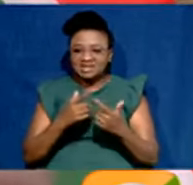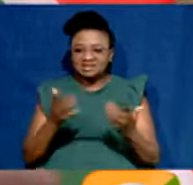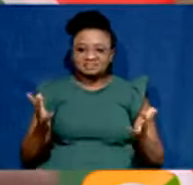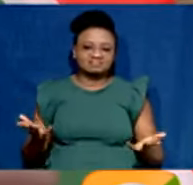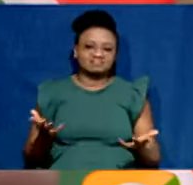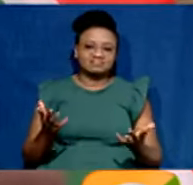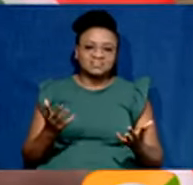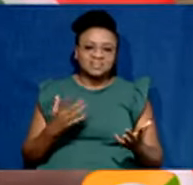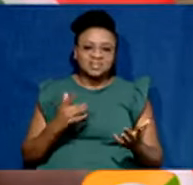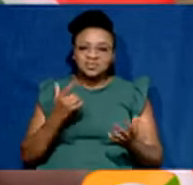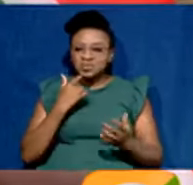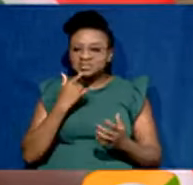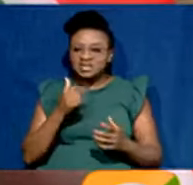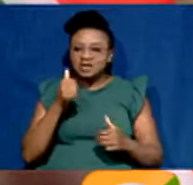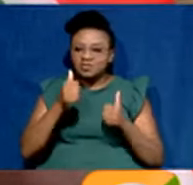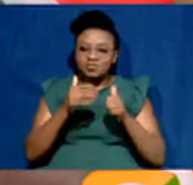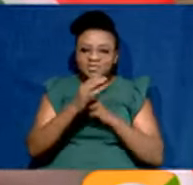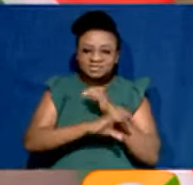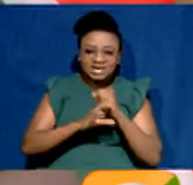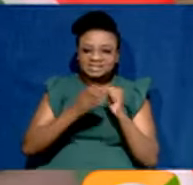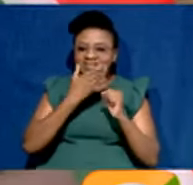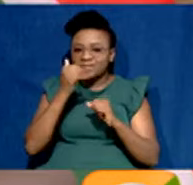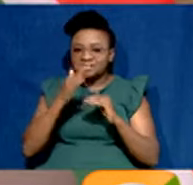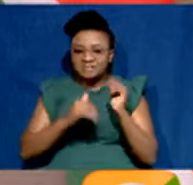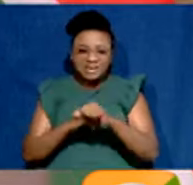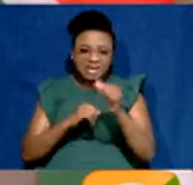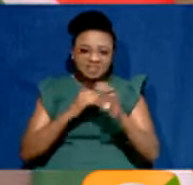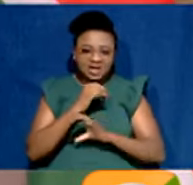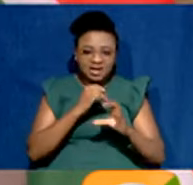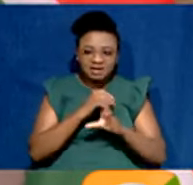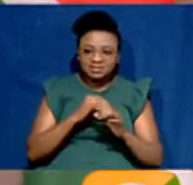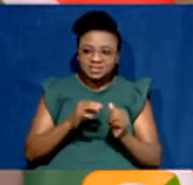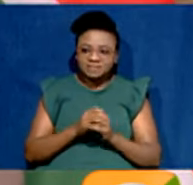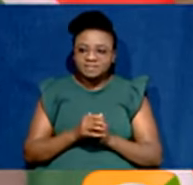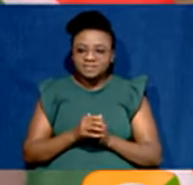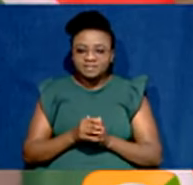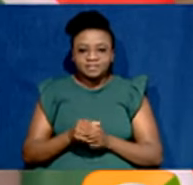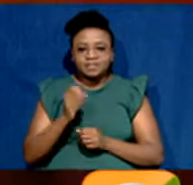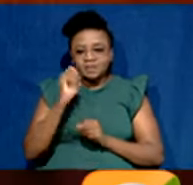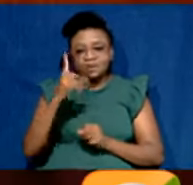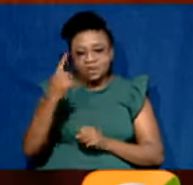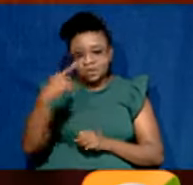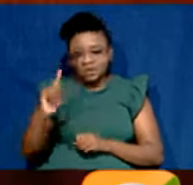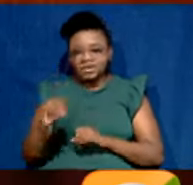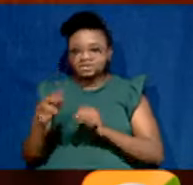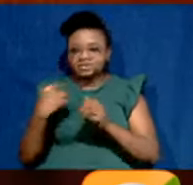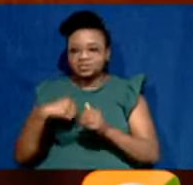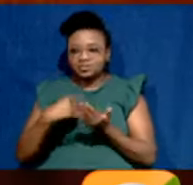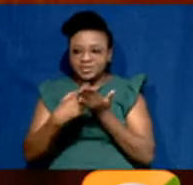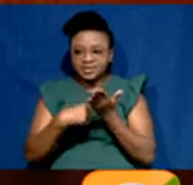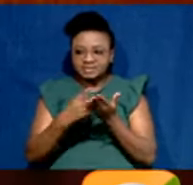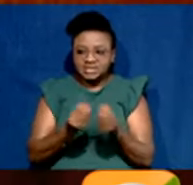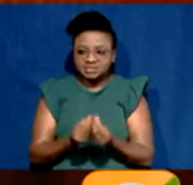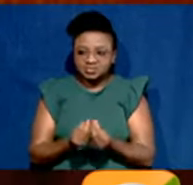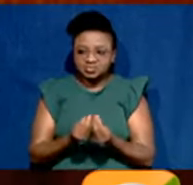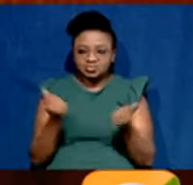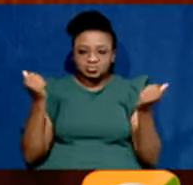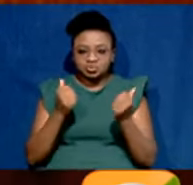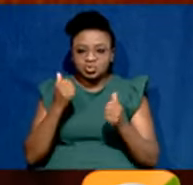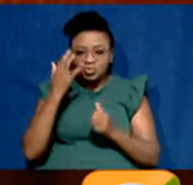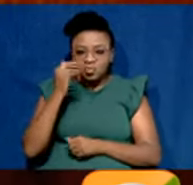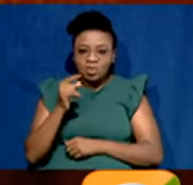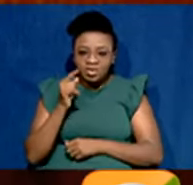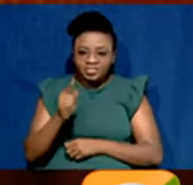to say which country is better than which one. Then, Mr. President, let's talk solutions. Yes. Because this basically drives